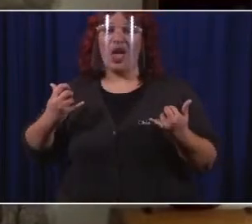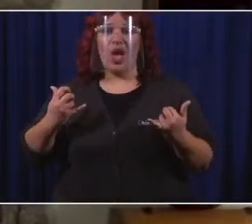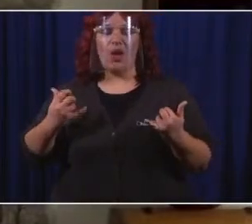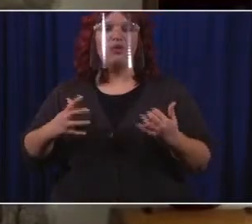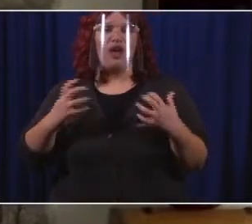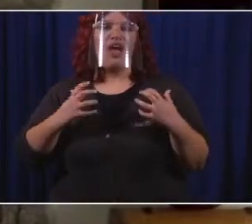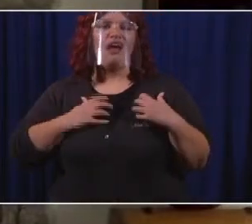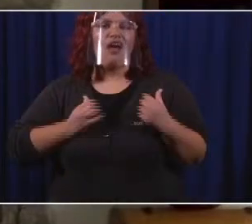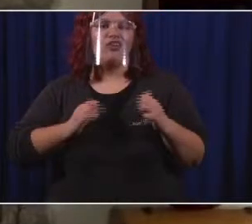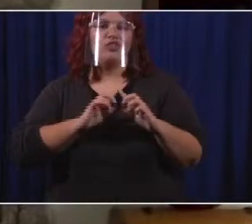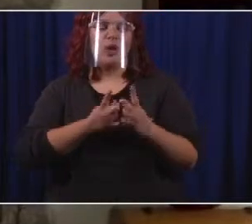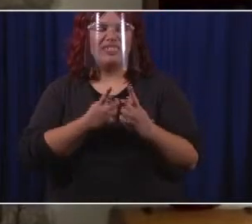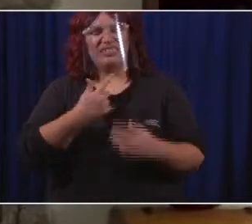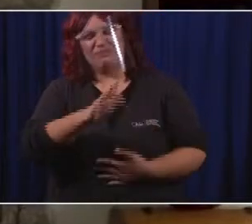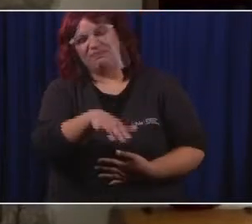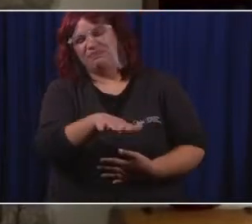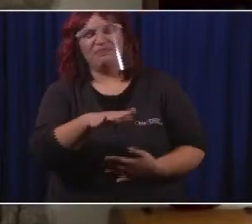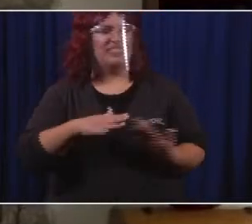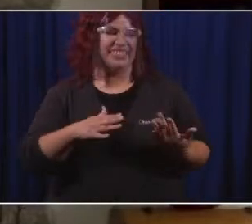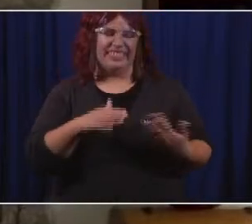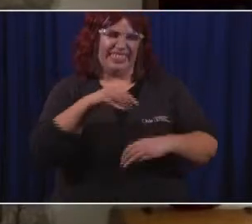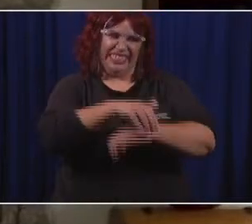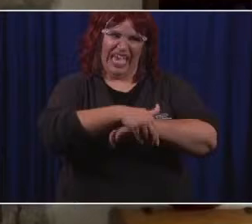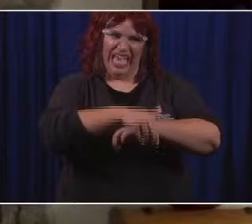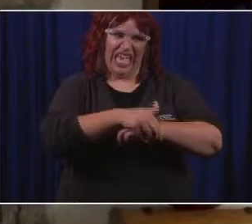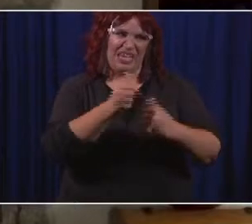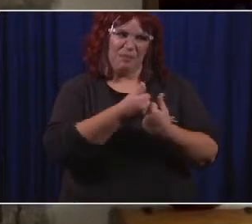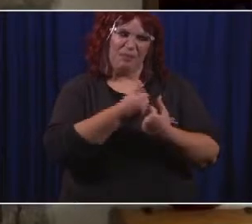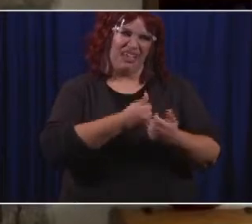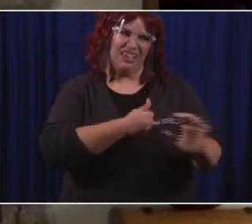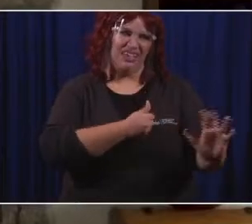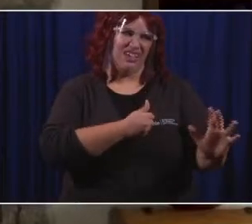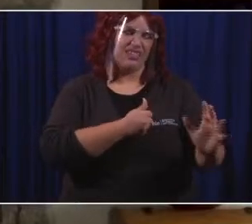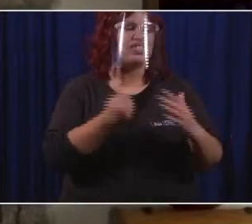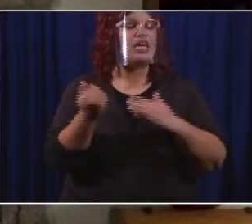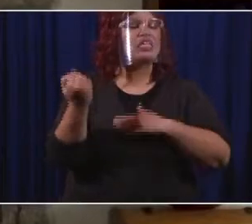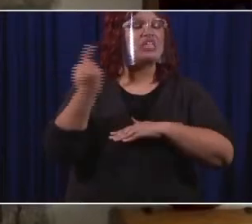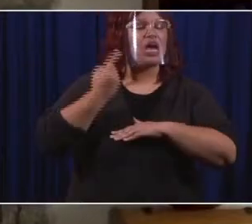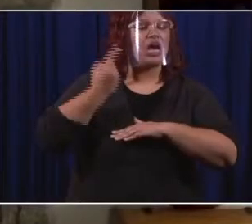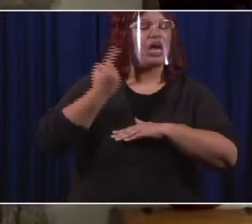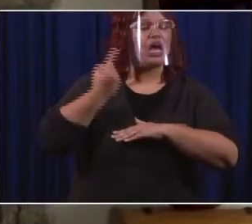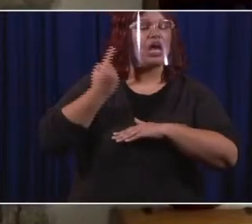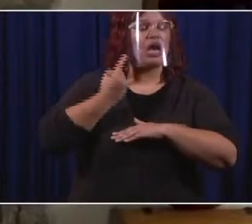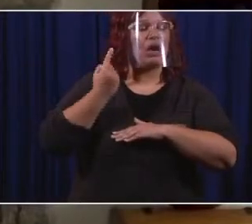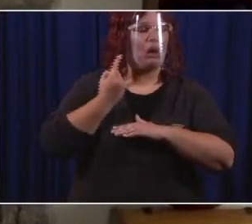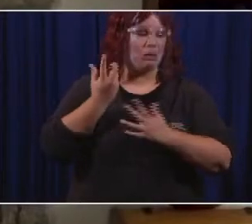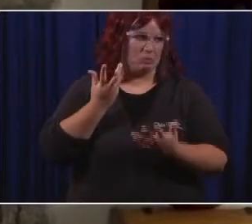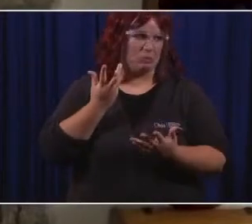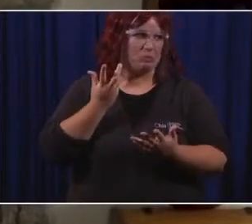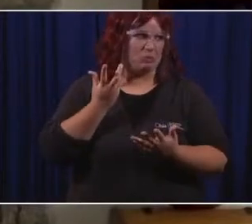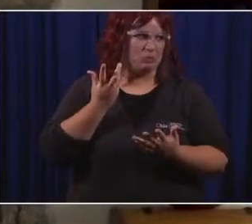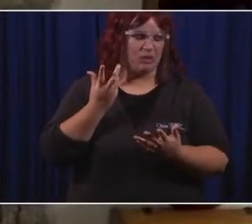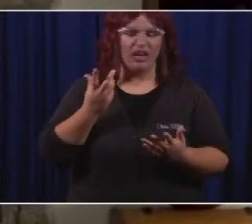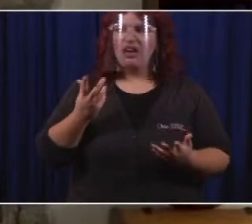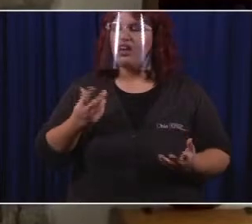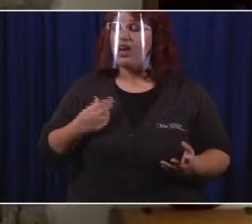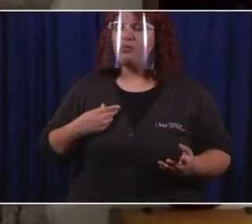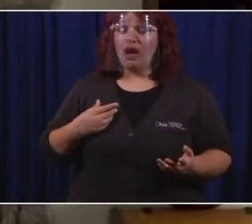cable games because not everyone has access. They have to crowd together to be able to watch the game, but they feel they're being ignored by the Big